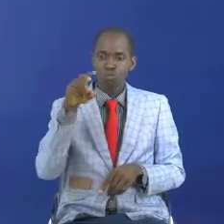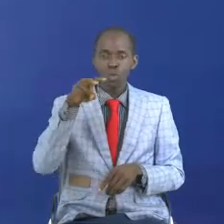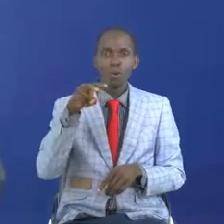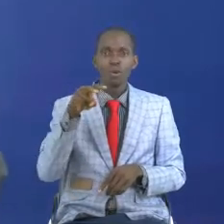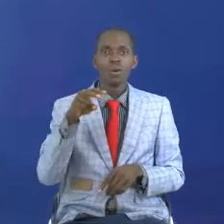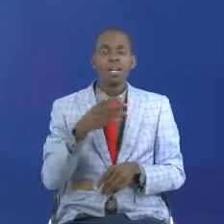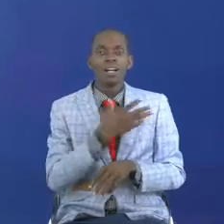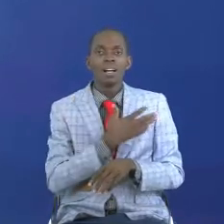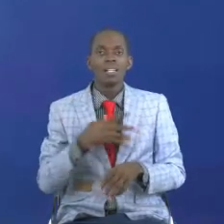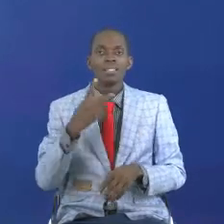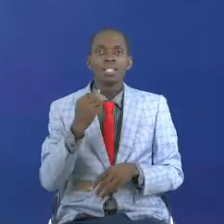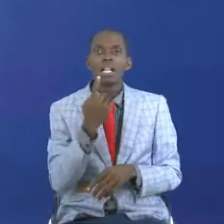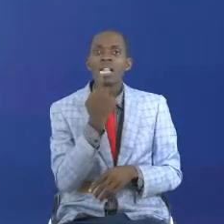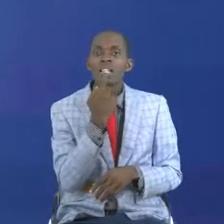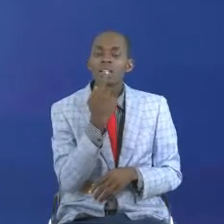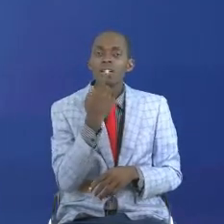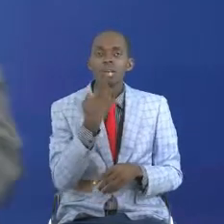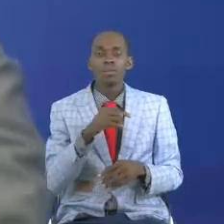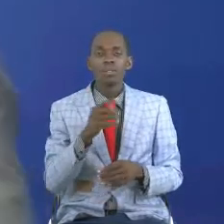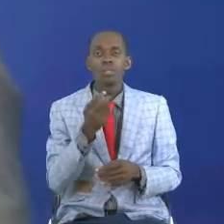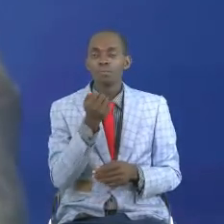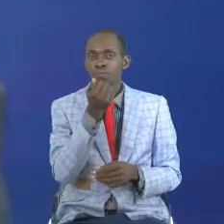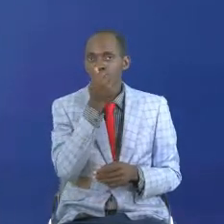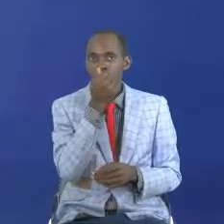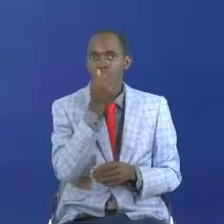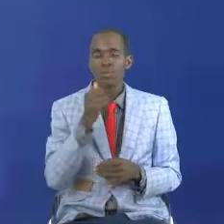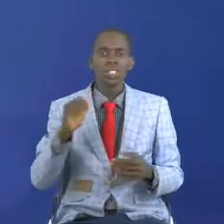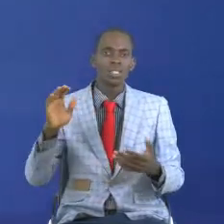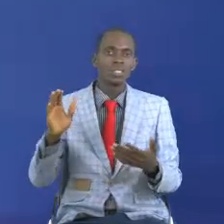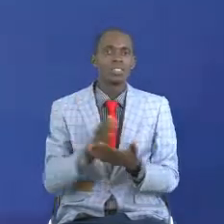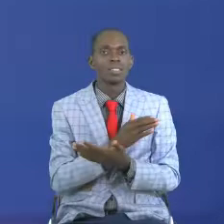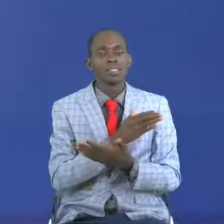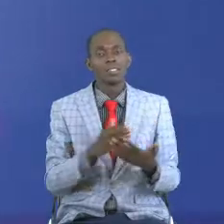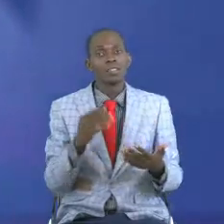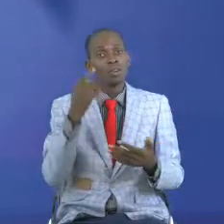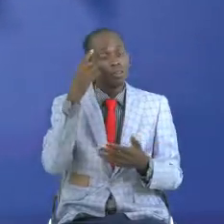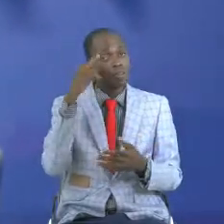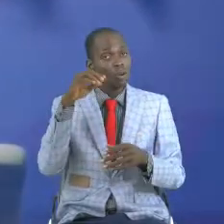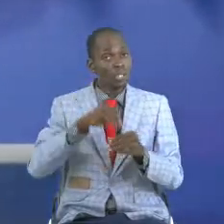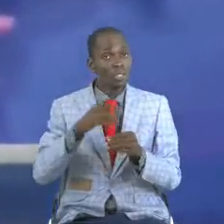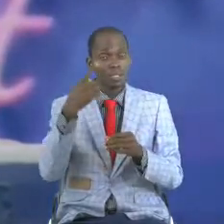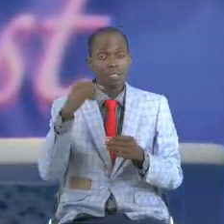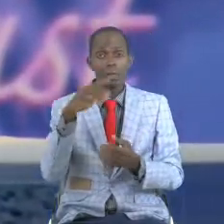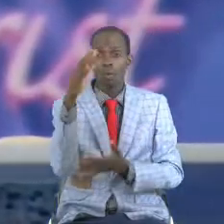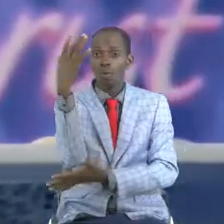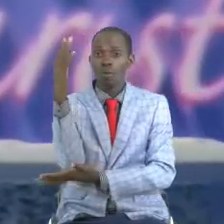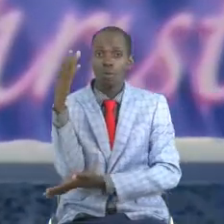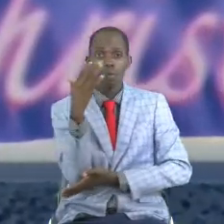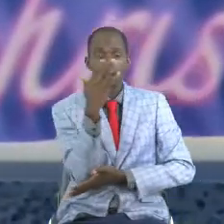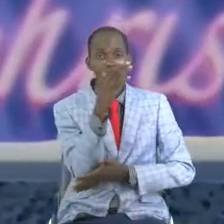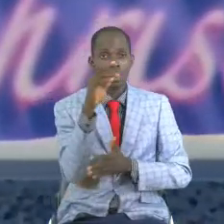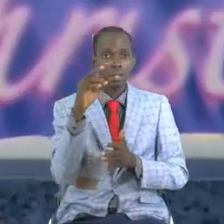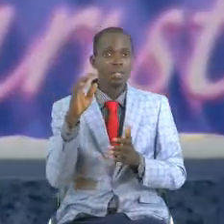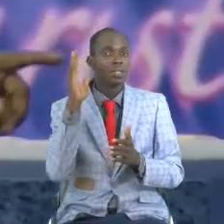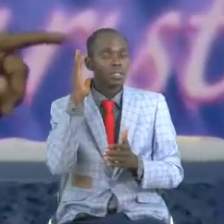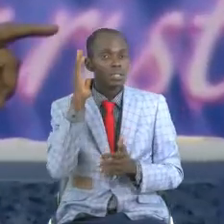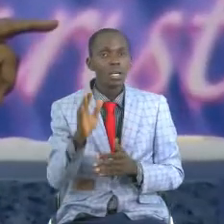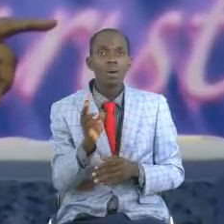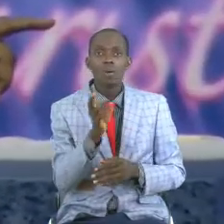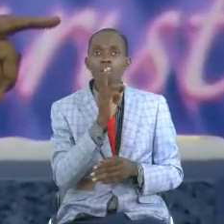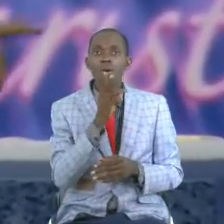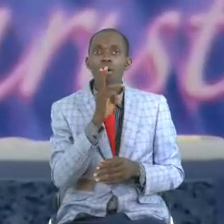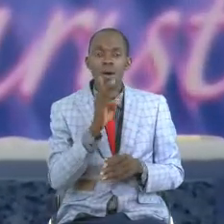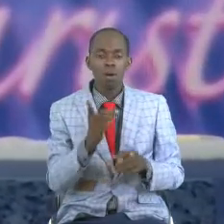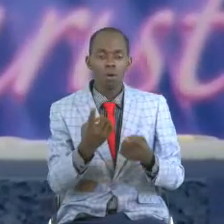tongue of the dumb sing. For in the wilderness shall waters break